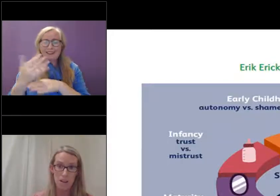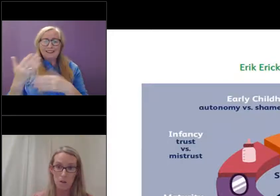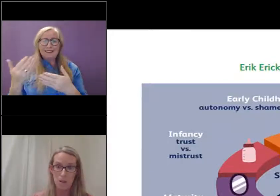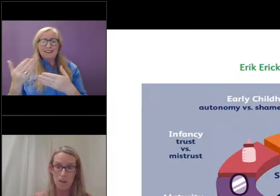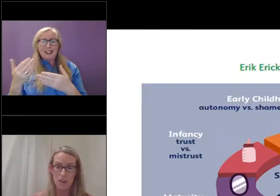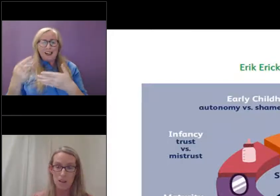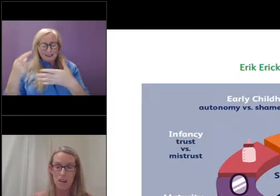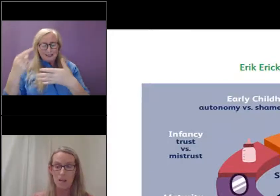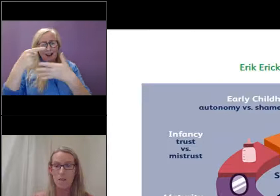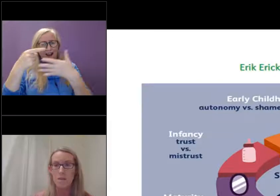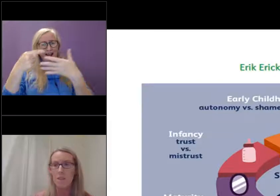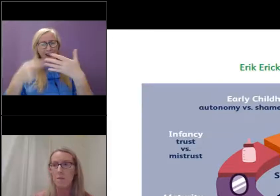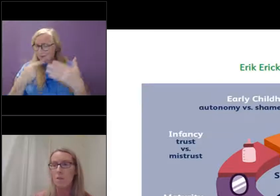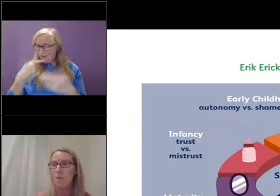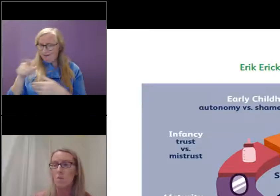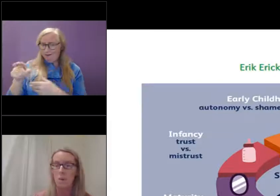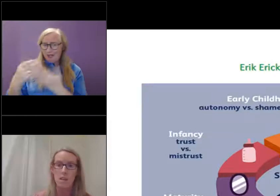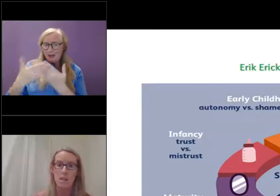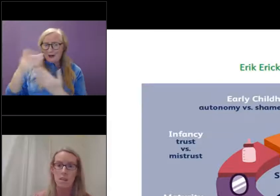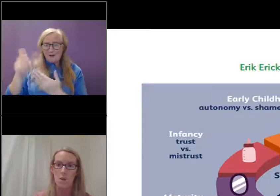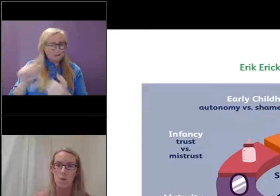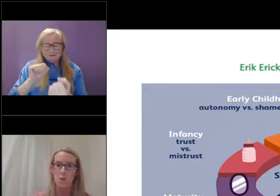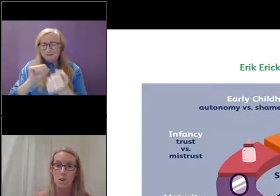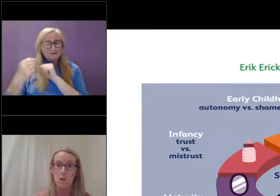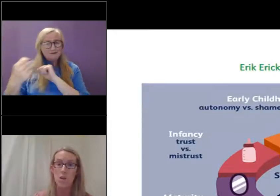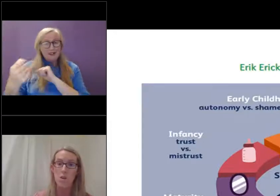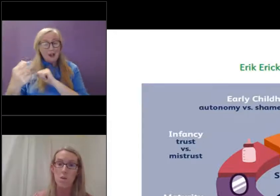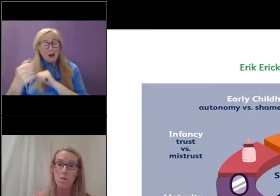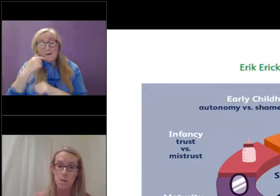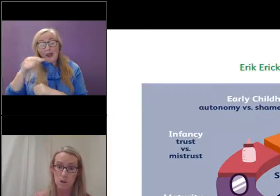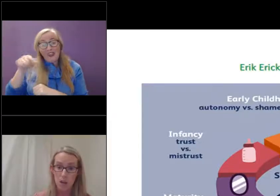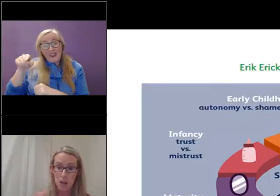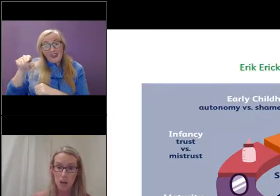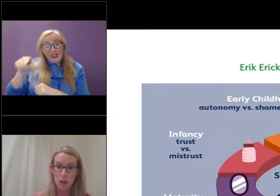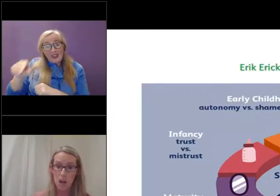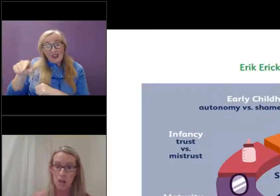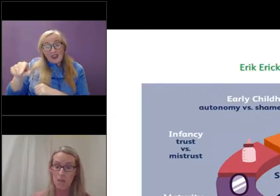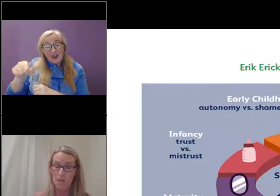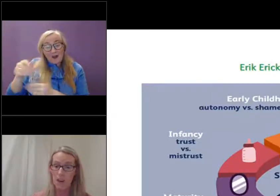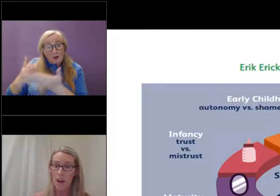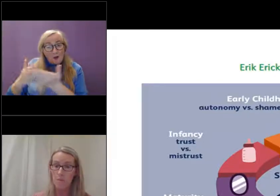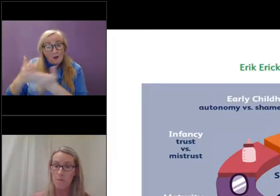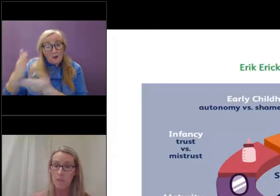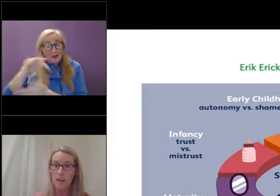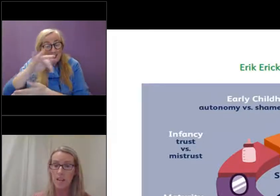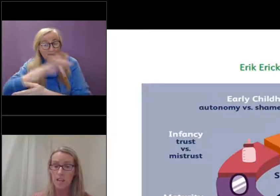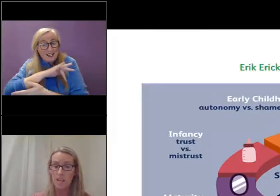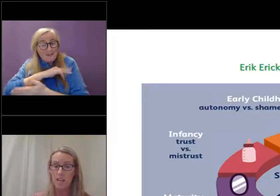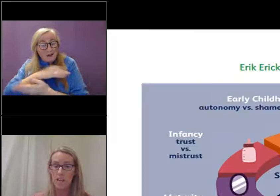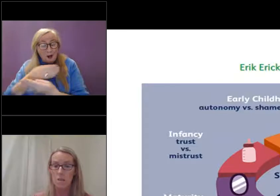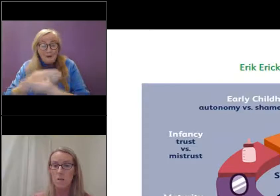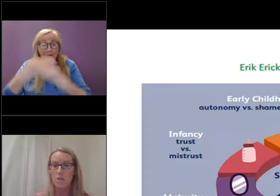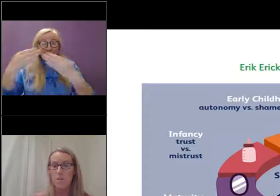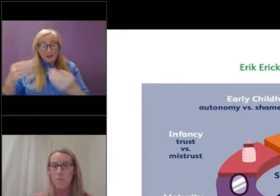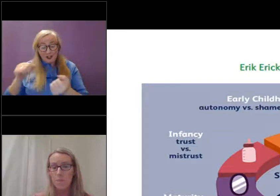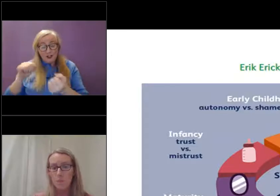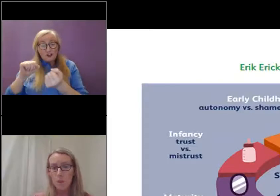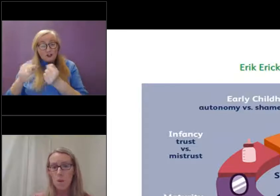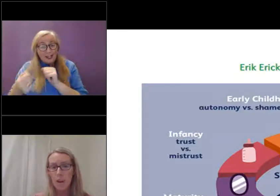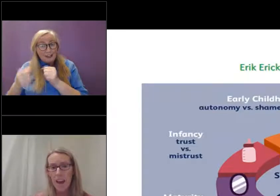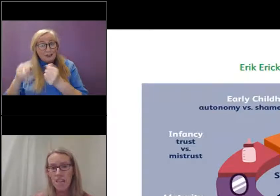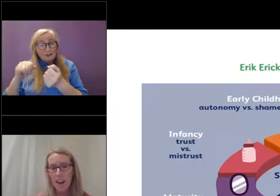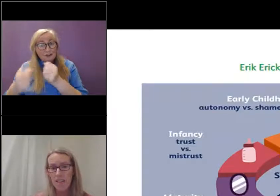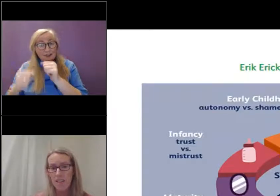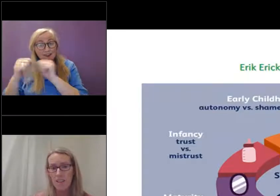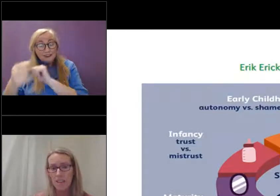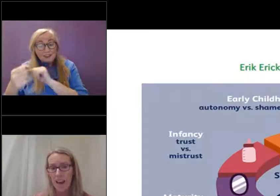recognize the young person. And I suppose that's because the young person is going through these huge kind of changes. And I suppose